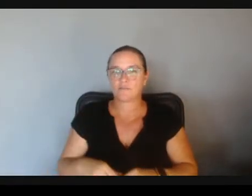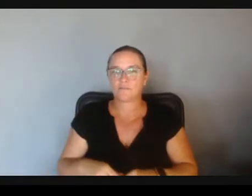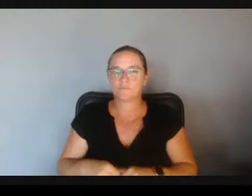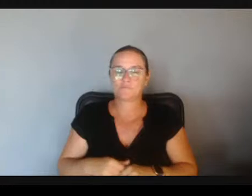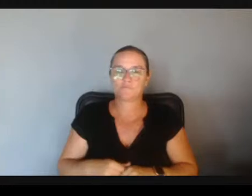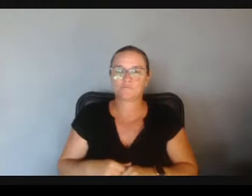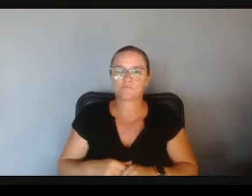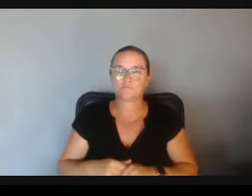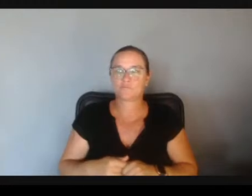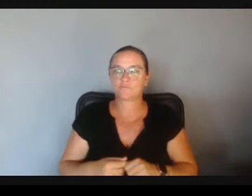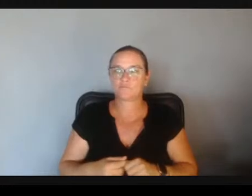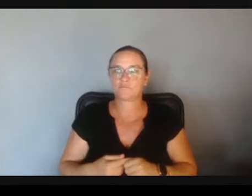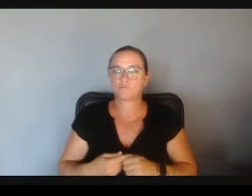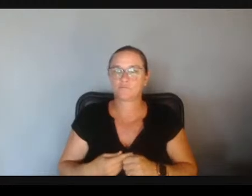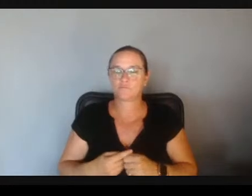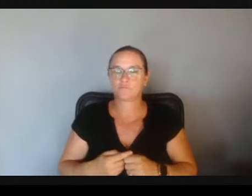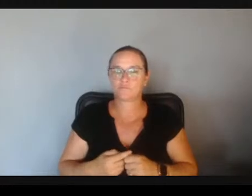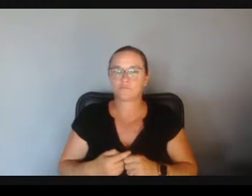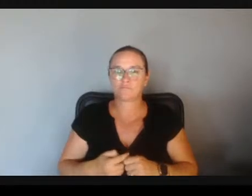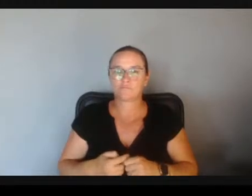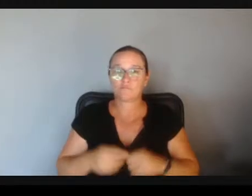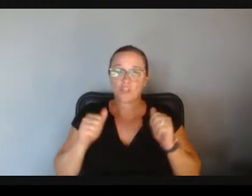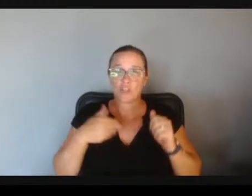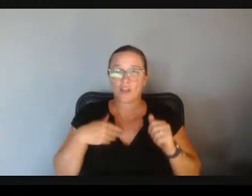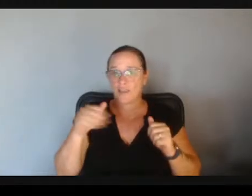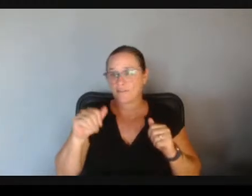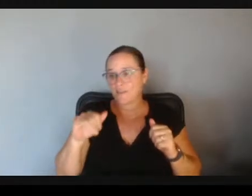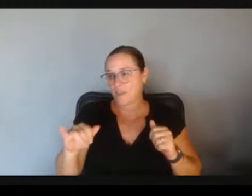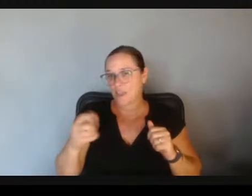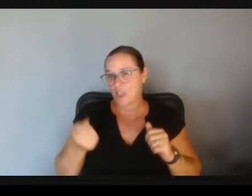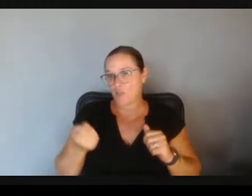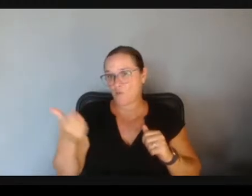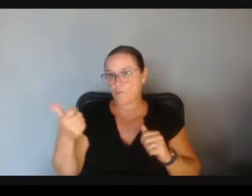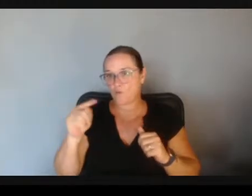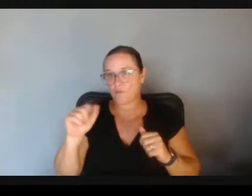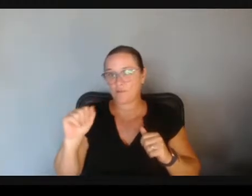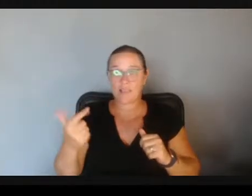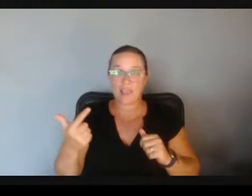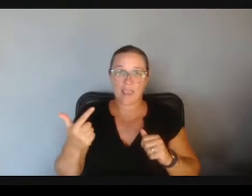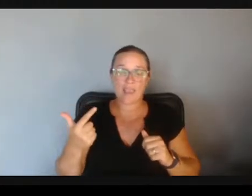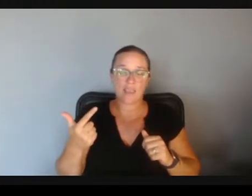have AI remove You could. the thing? And then,